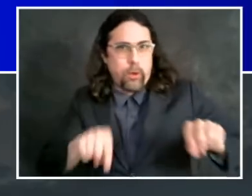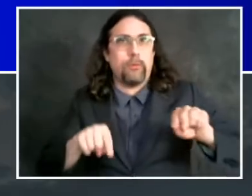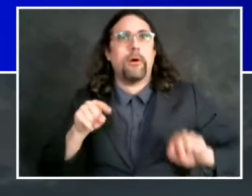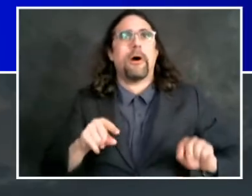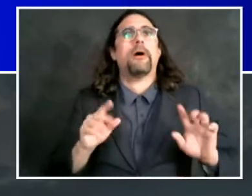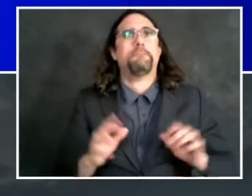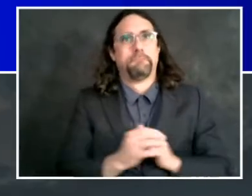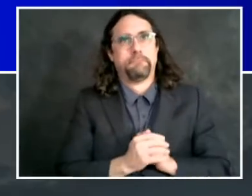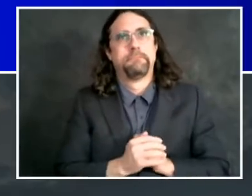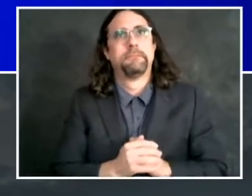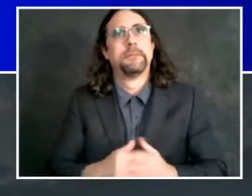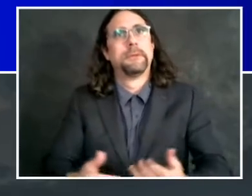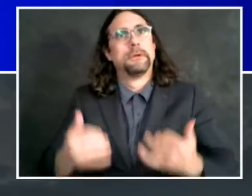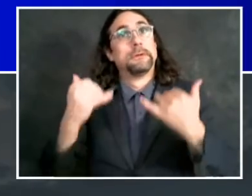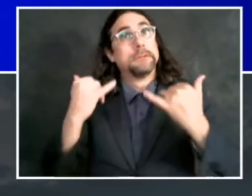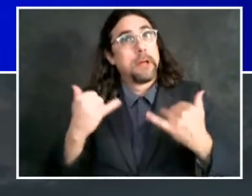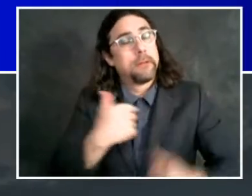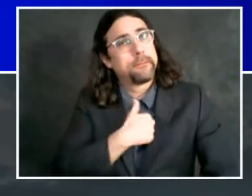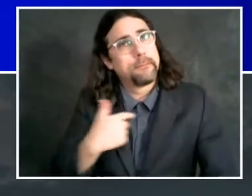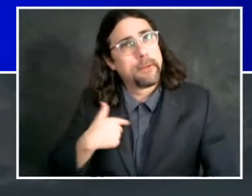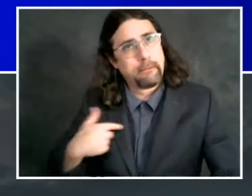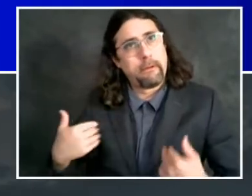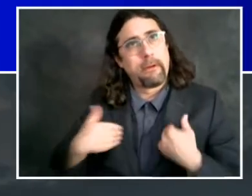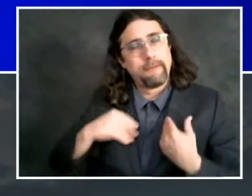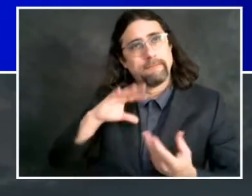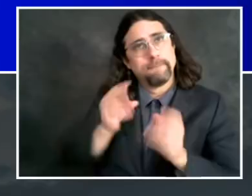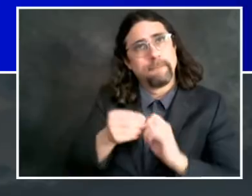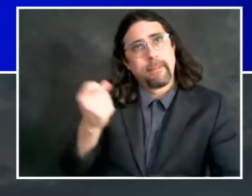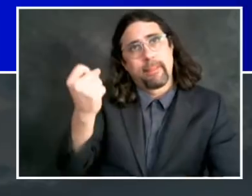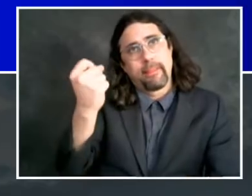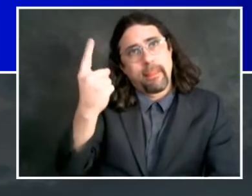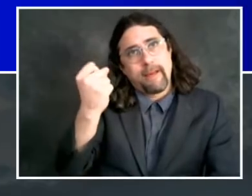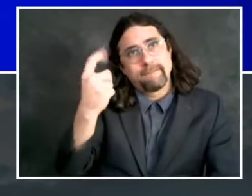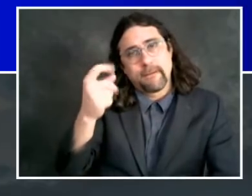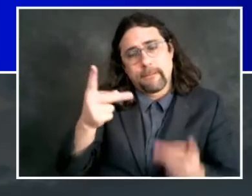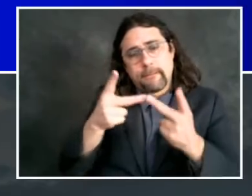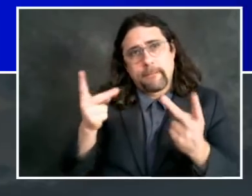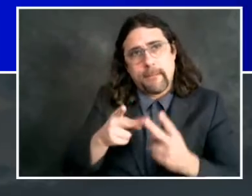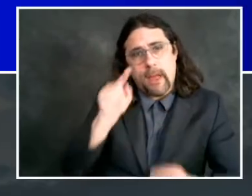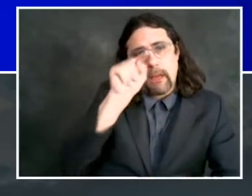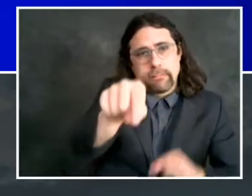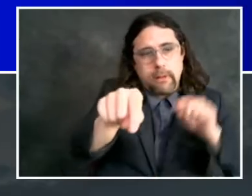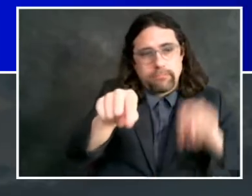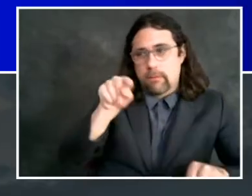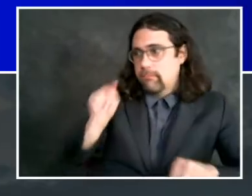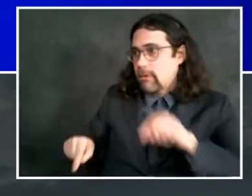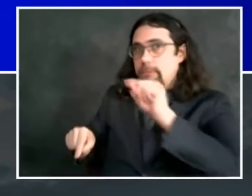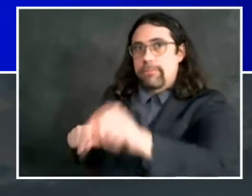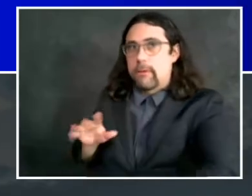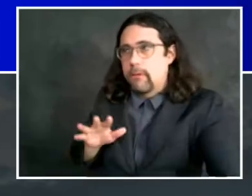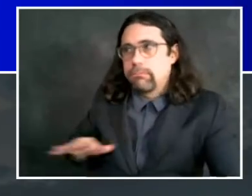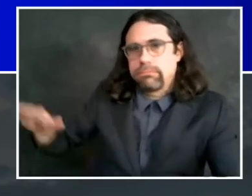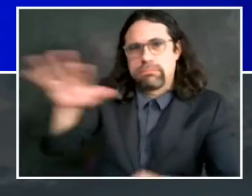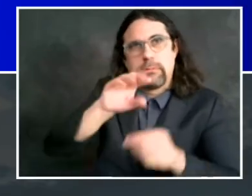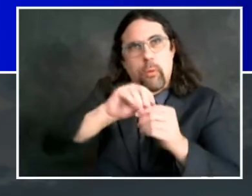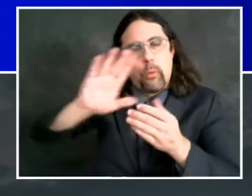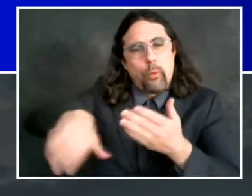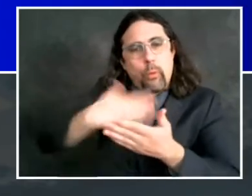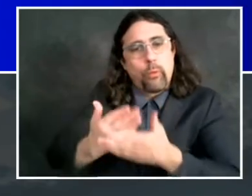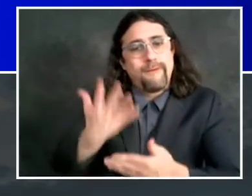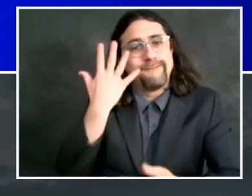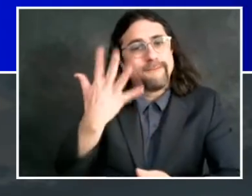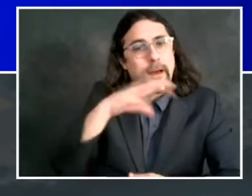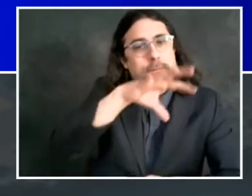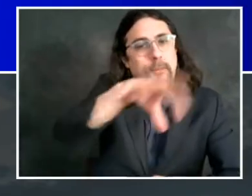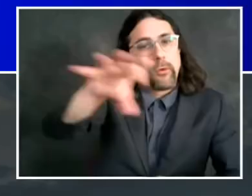hospitals clinics all over the 5 boroughs, 3 at New York City Housing Authority sites.